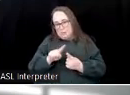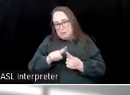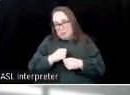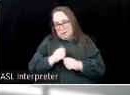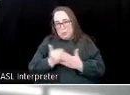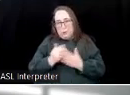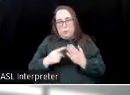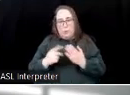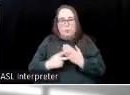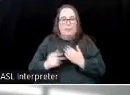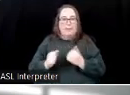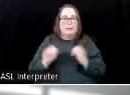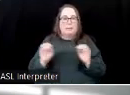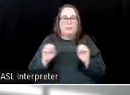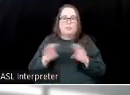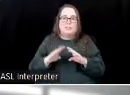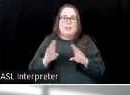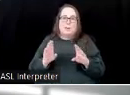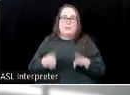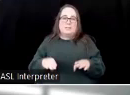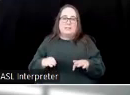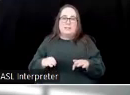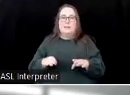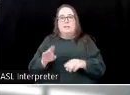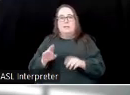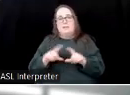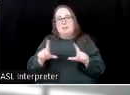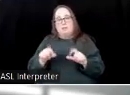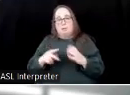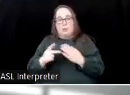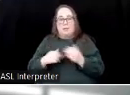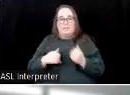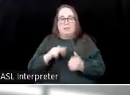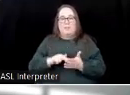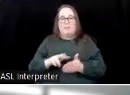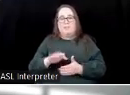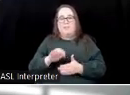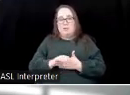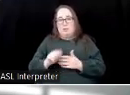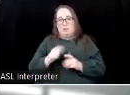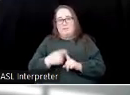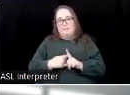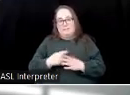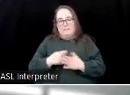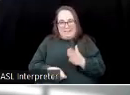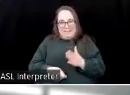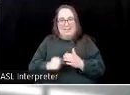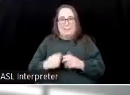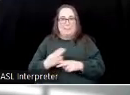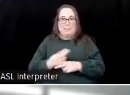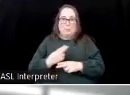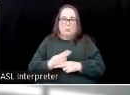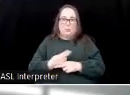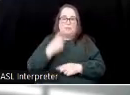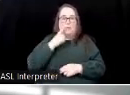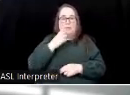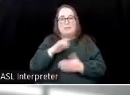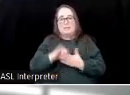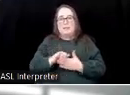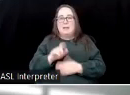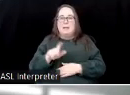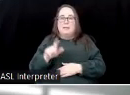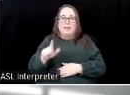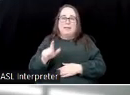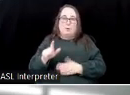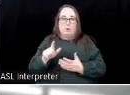like the Emergency Housing Voucher Program, where we have a $3,500 fee that can go to participants to use on things like landlord